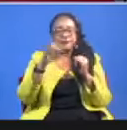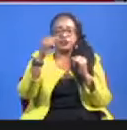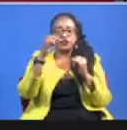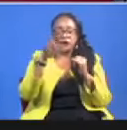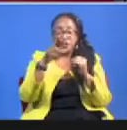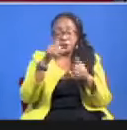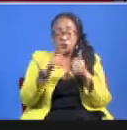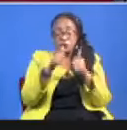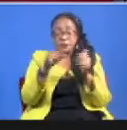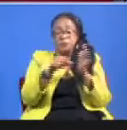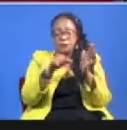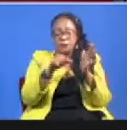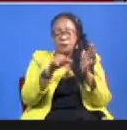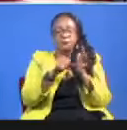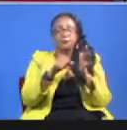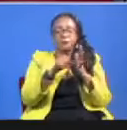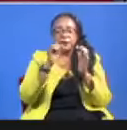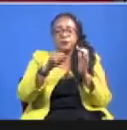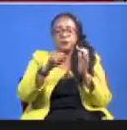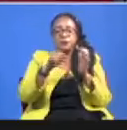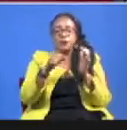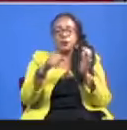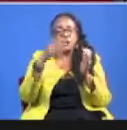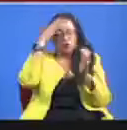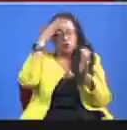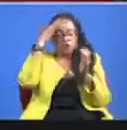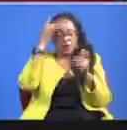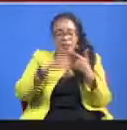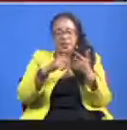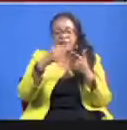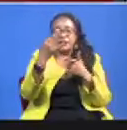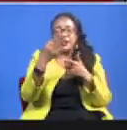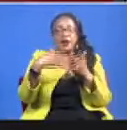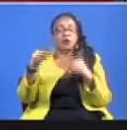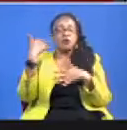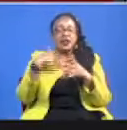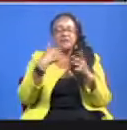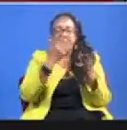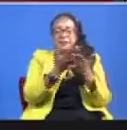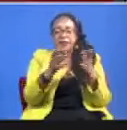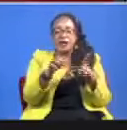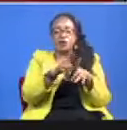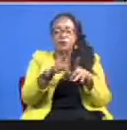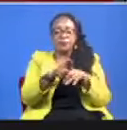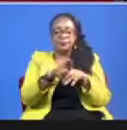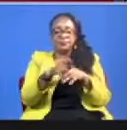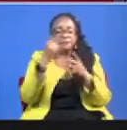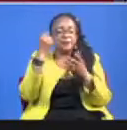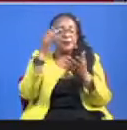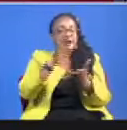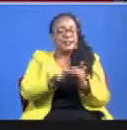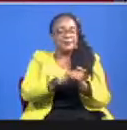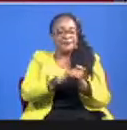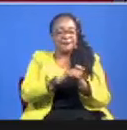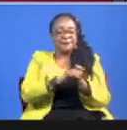new. The SGR, which is a disaster, walking disaster, and we could have told a few years ago, they have a certain thing in